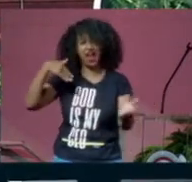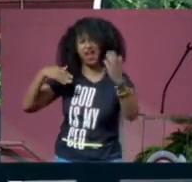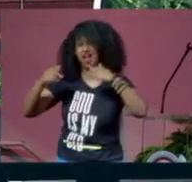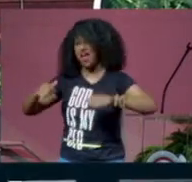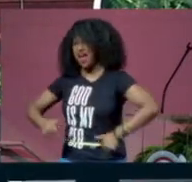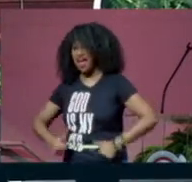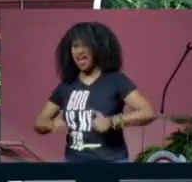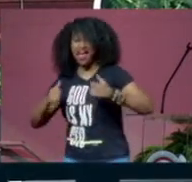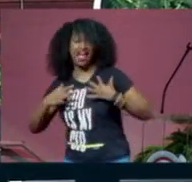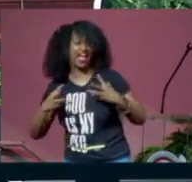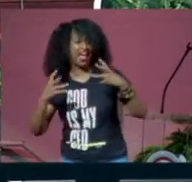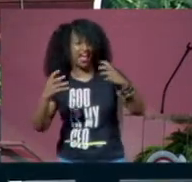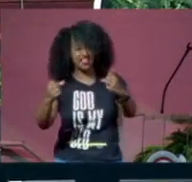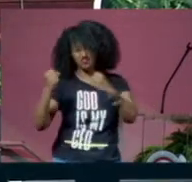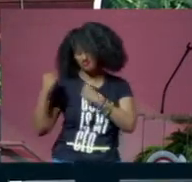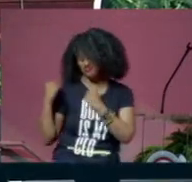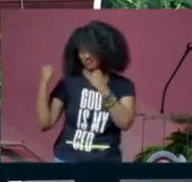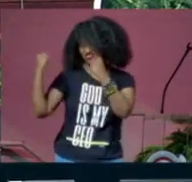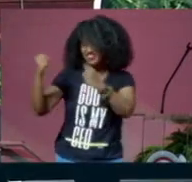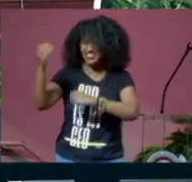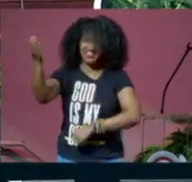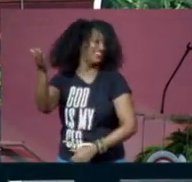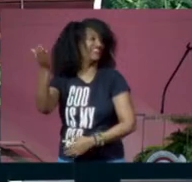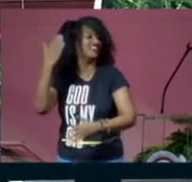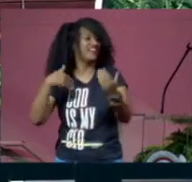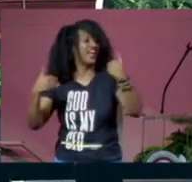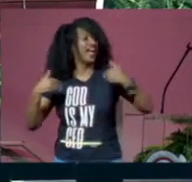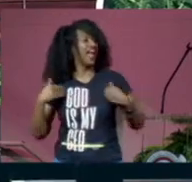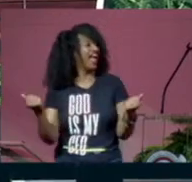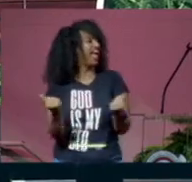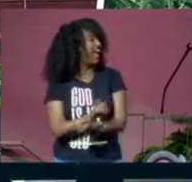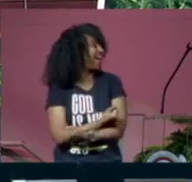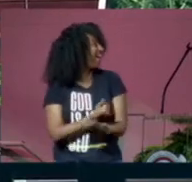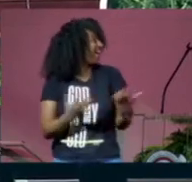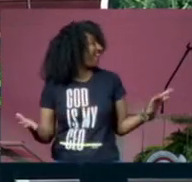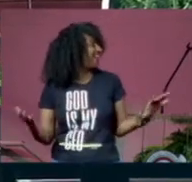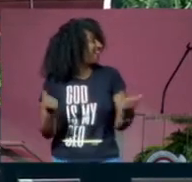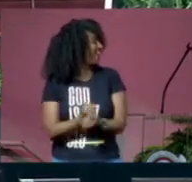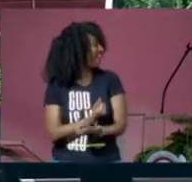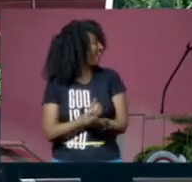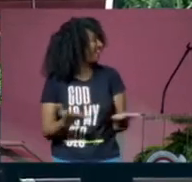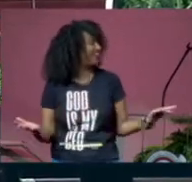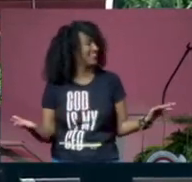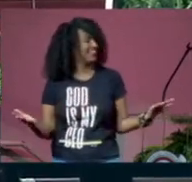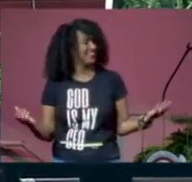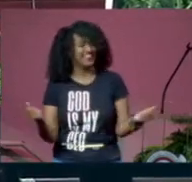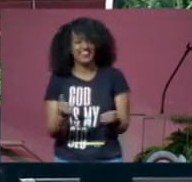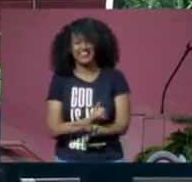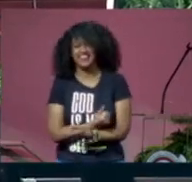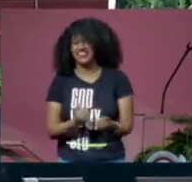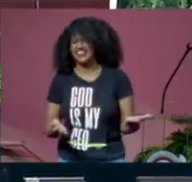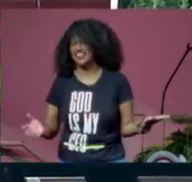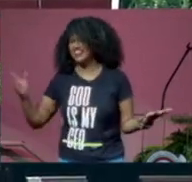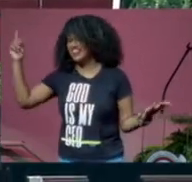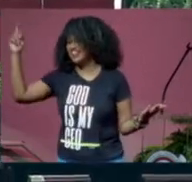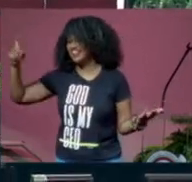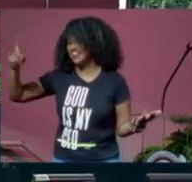health and strength. Come on, I've got everything, everything, everything that I